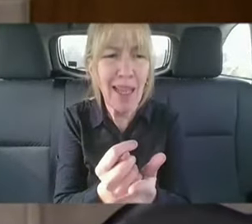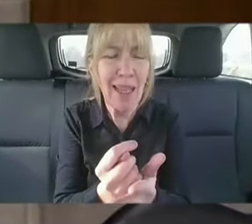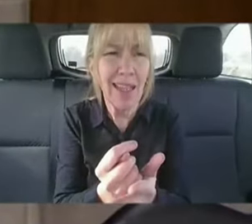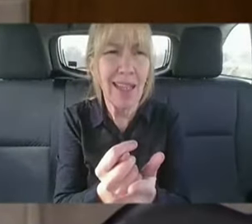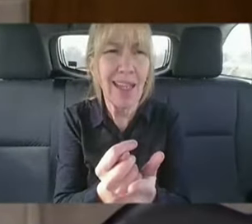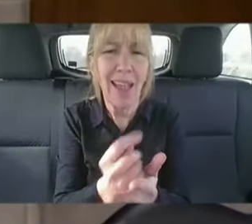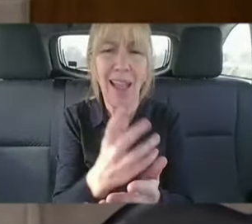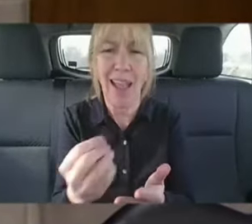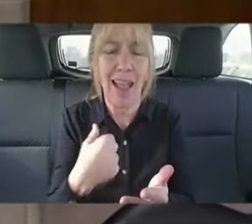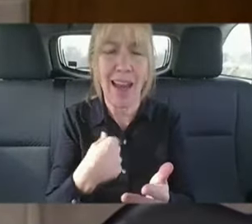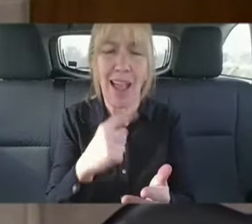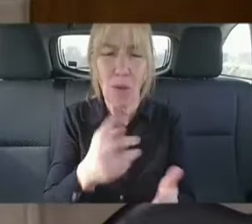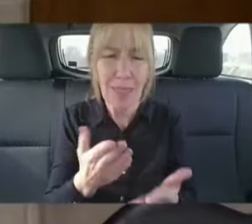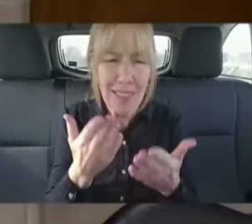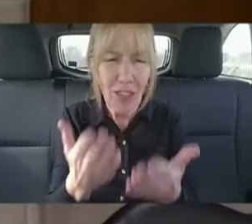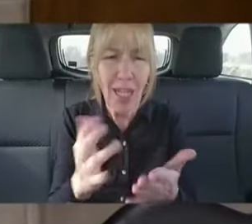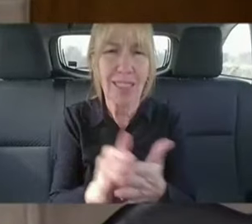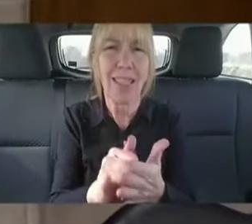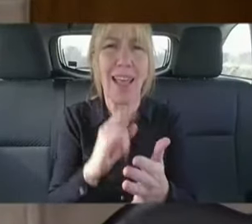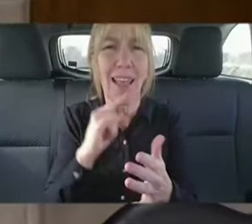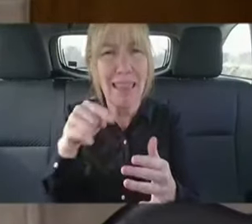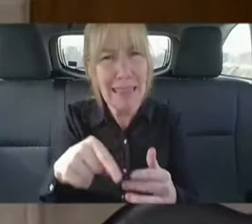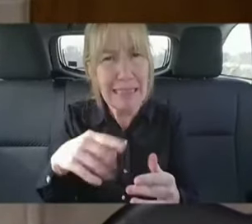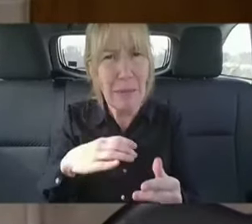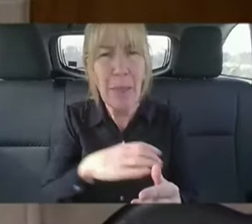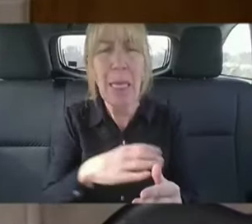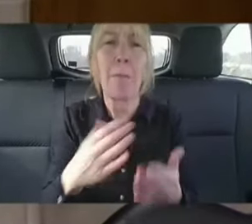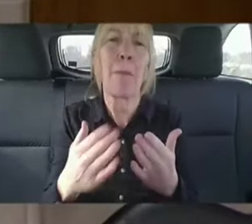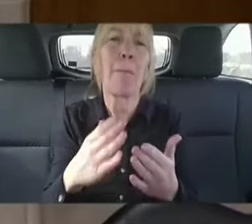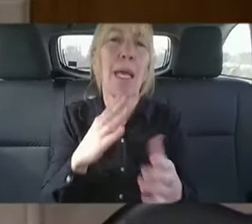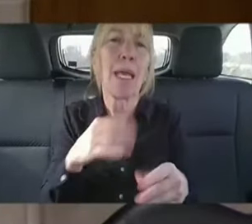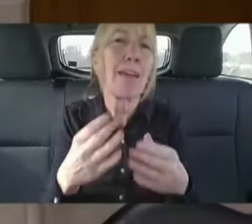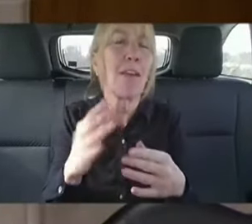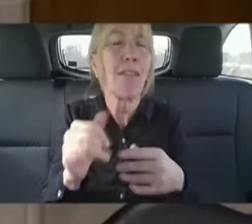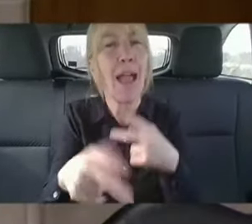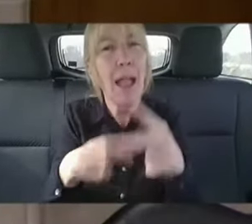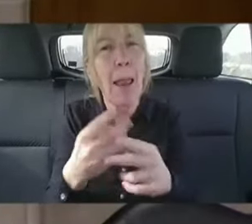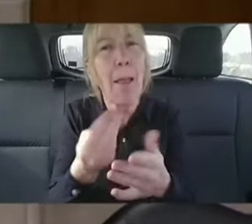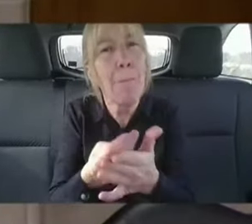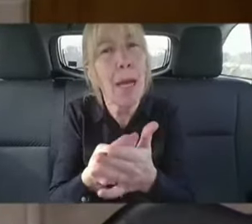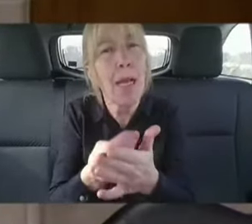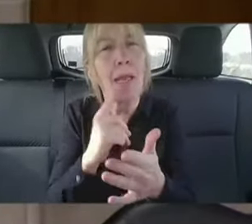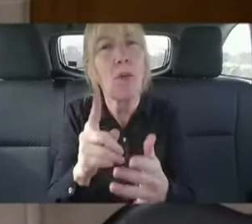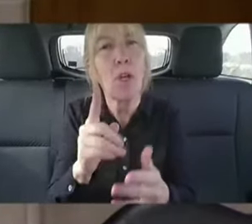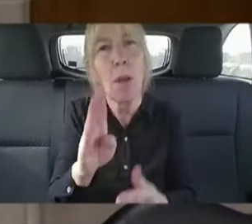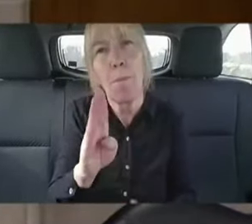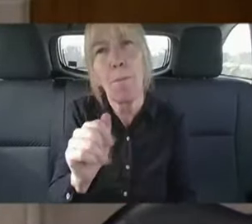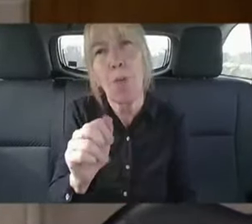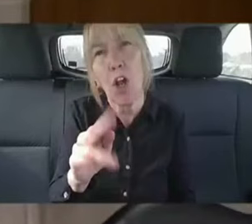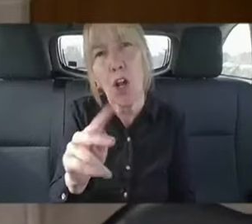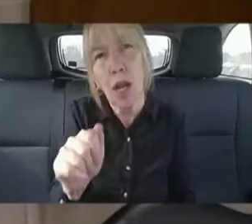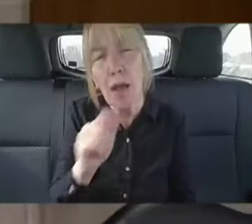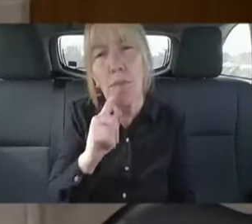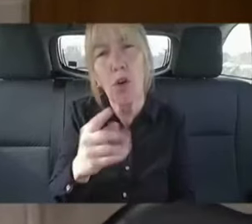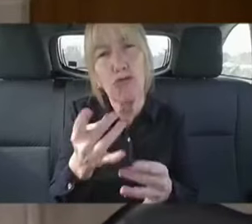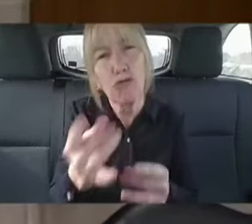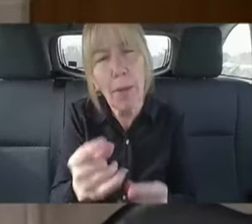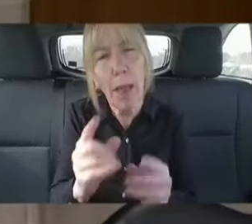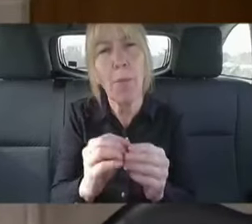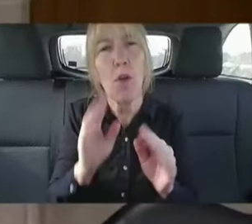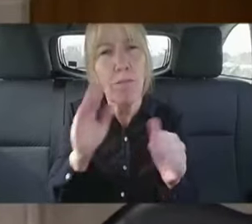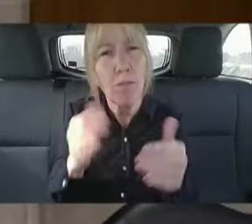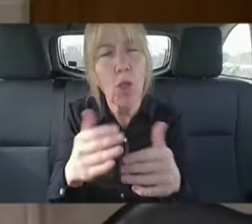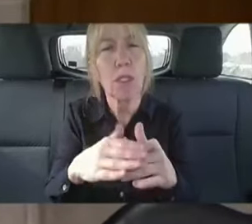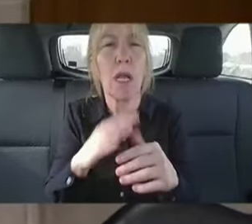And I would suggest that this committee is, you know, maybe giving this type of money more to BARDA, which seems to be more streamlined, more focused on working with